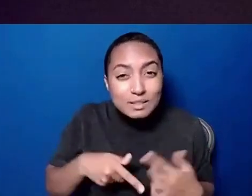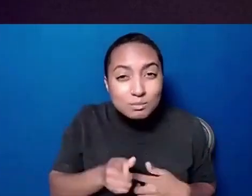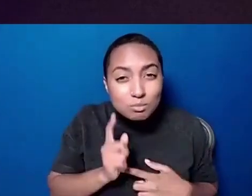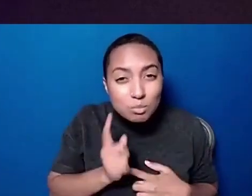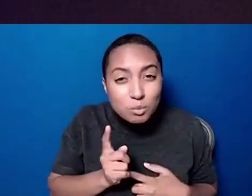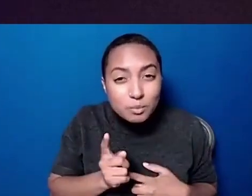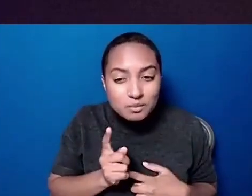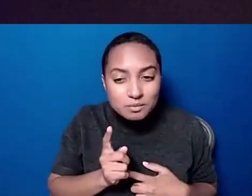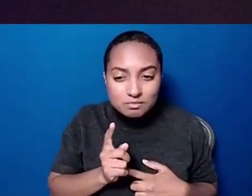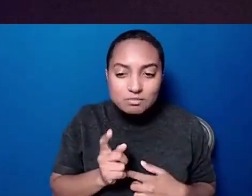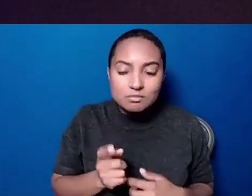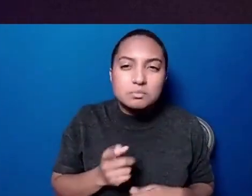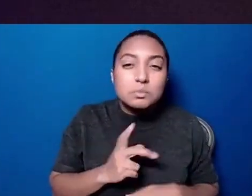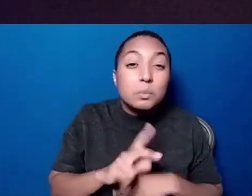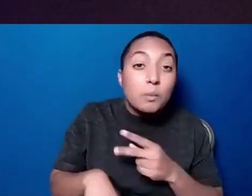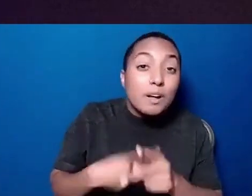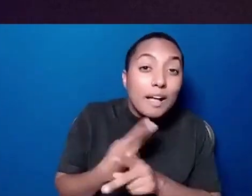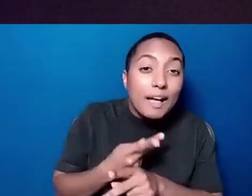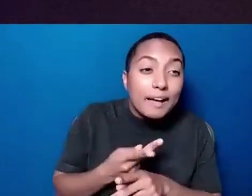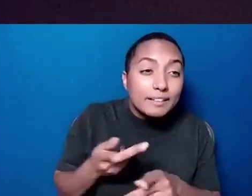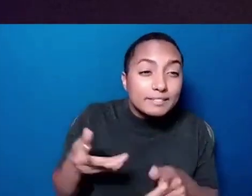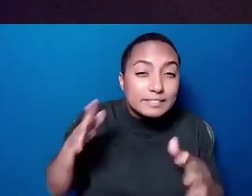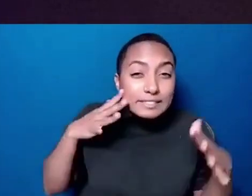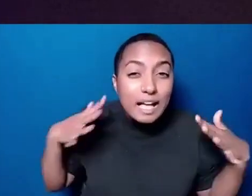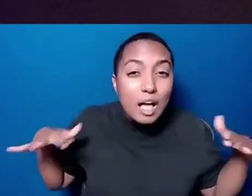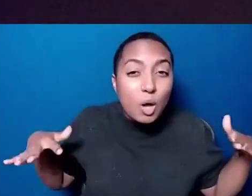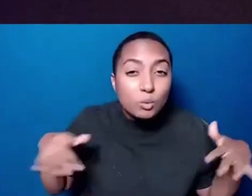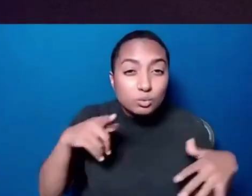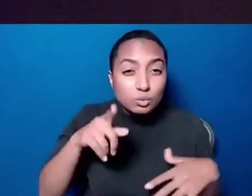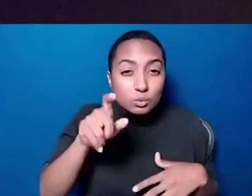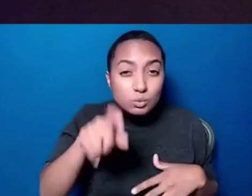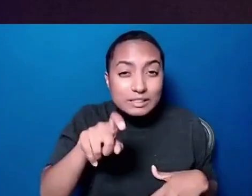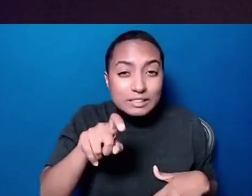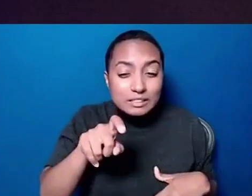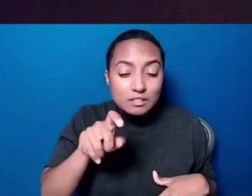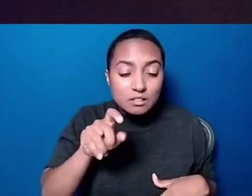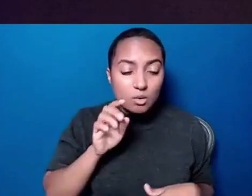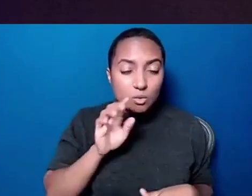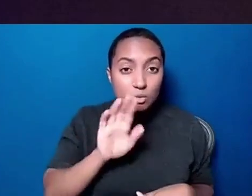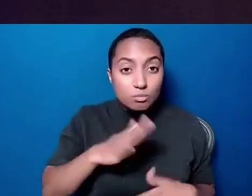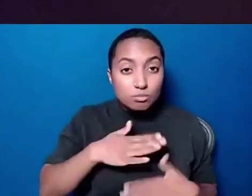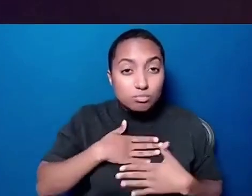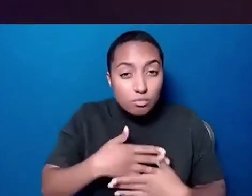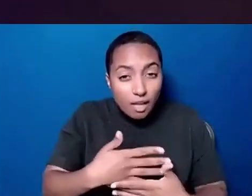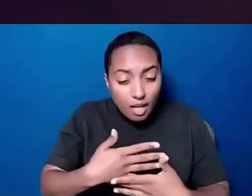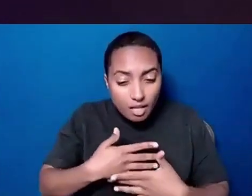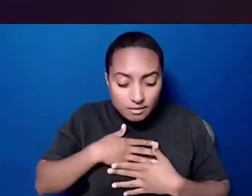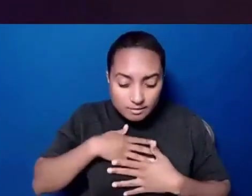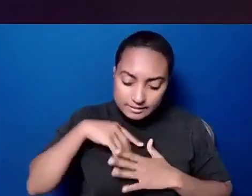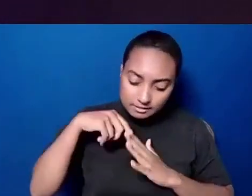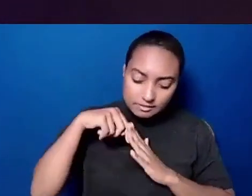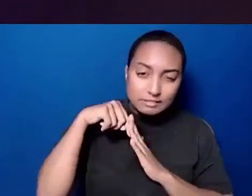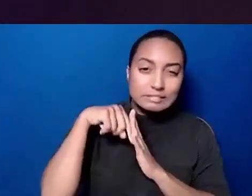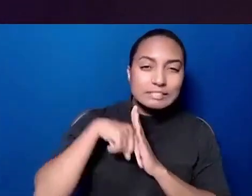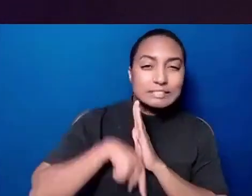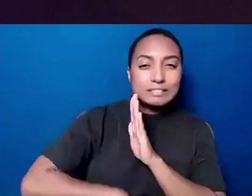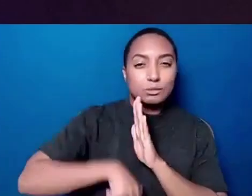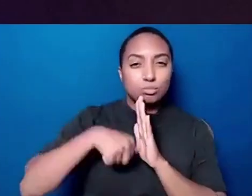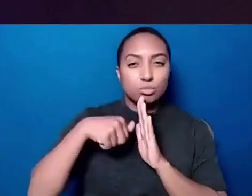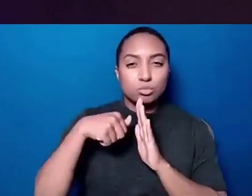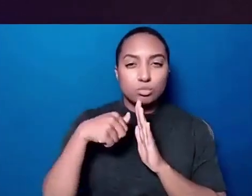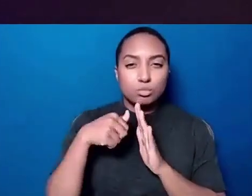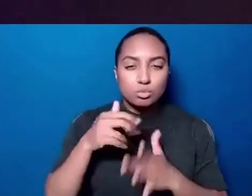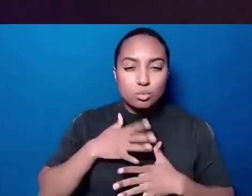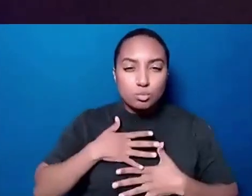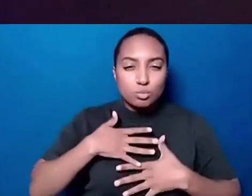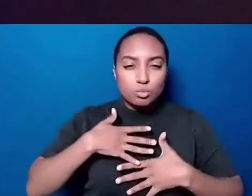to soothe, right? To deepen your breath and to soothe your